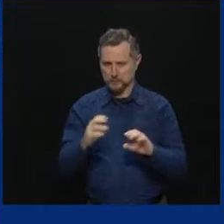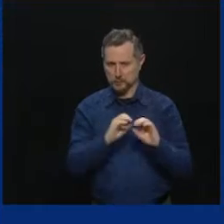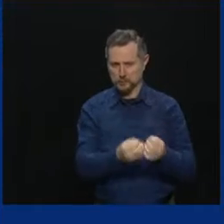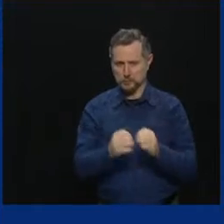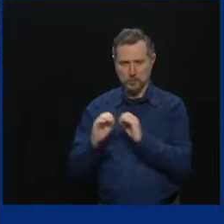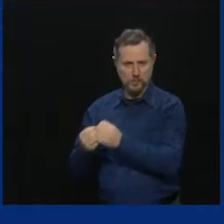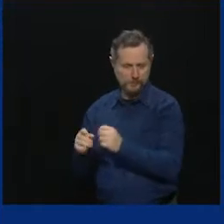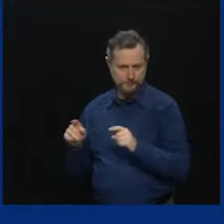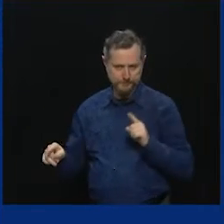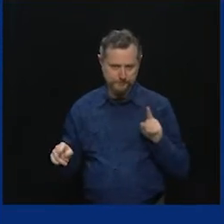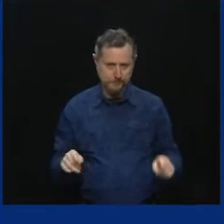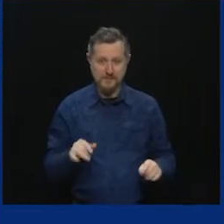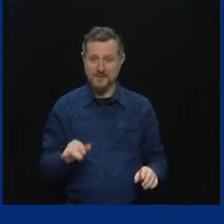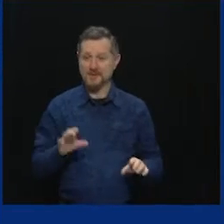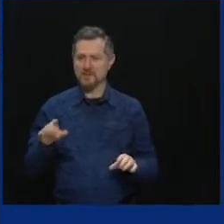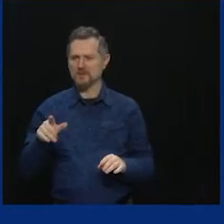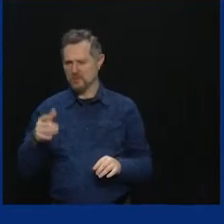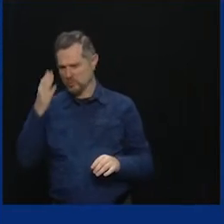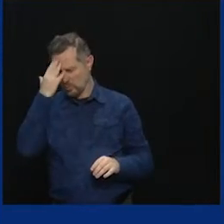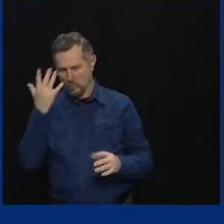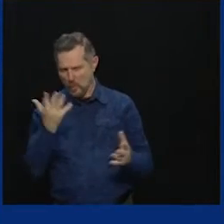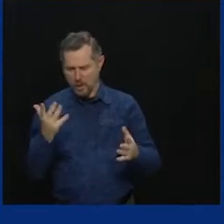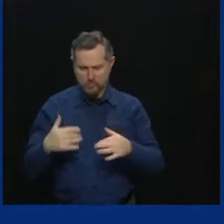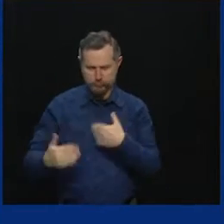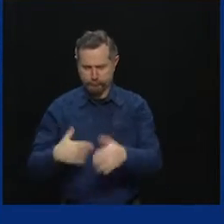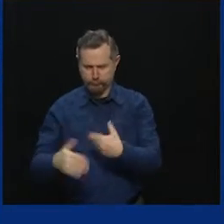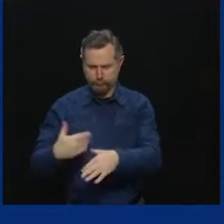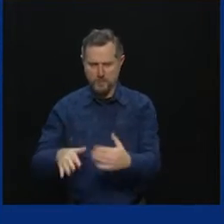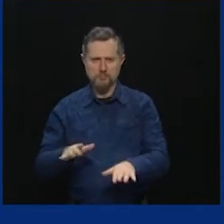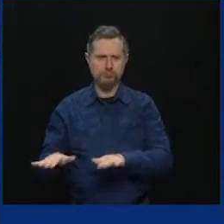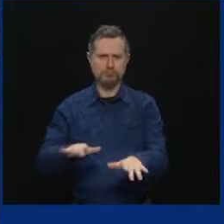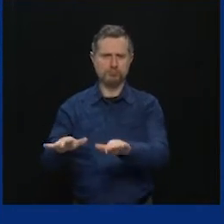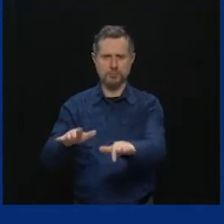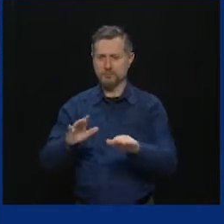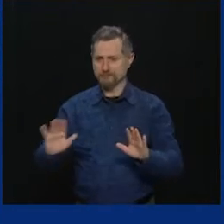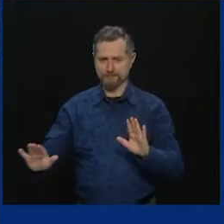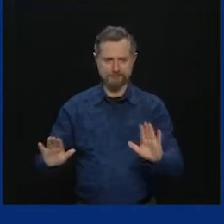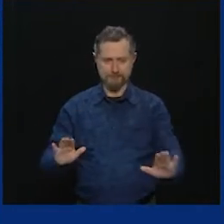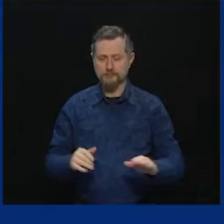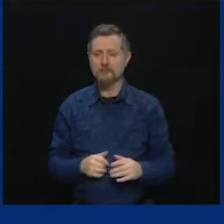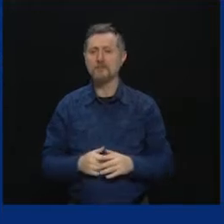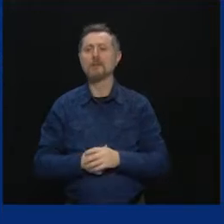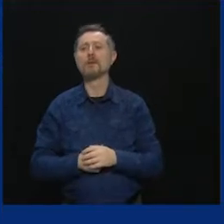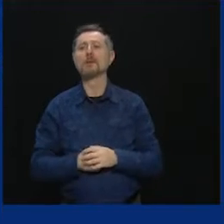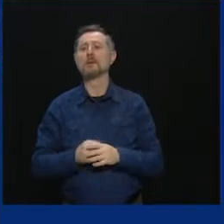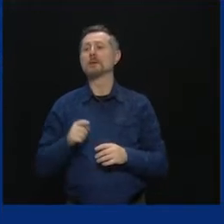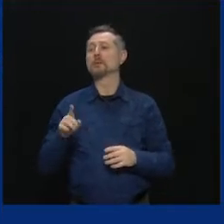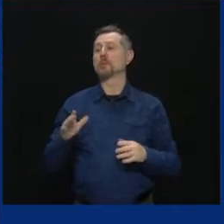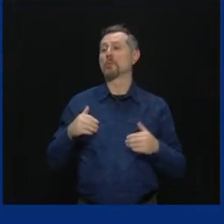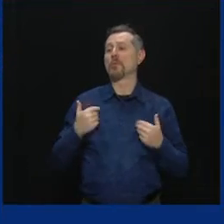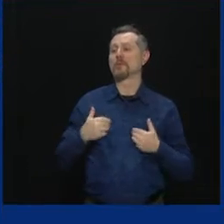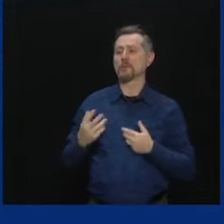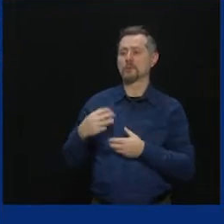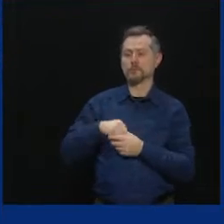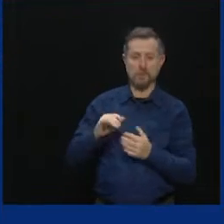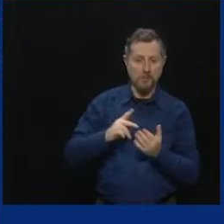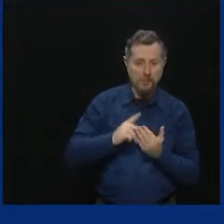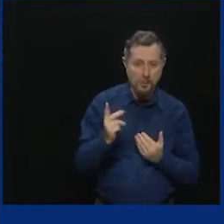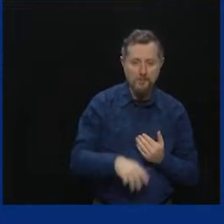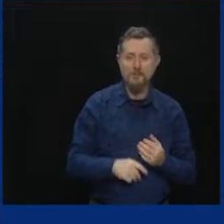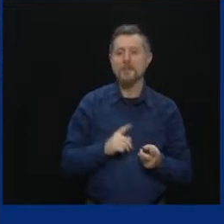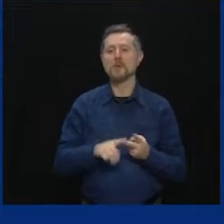who know exactly what needs to be done. But we've already spent youth engagement program, workforce training and